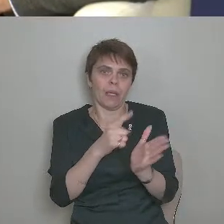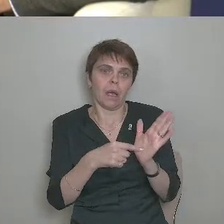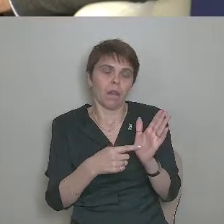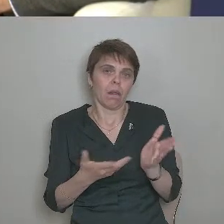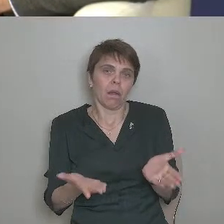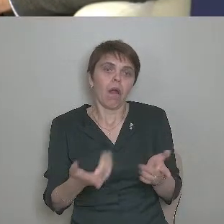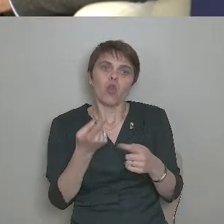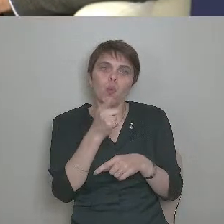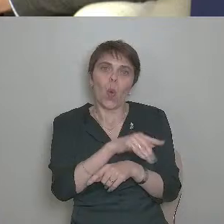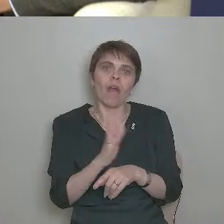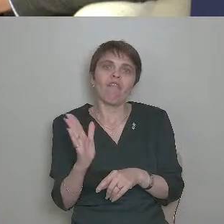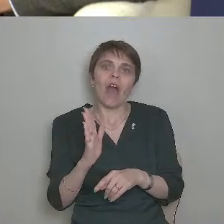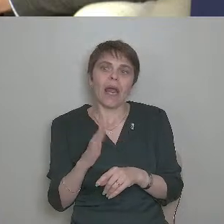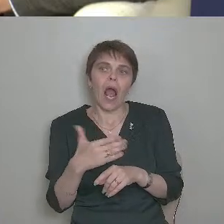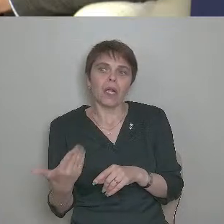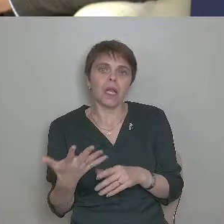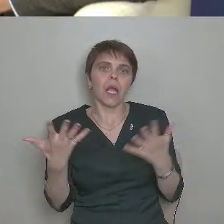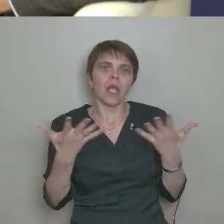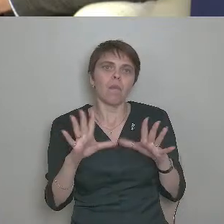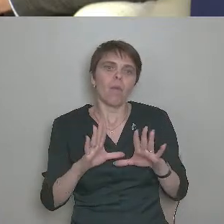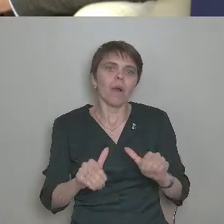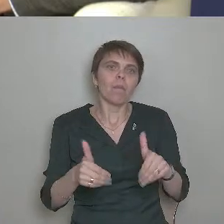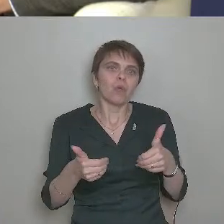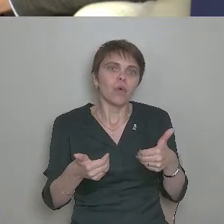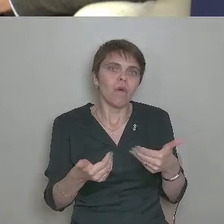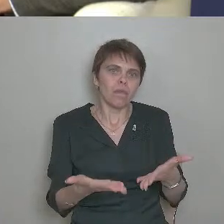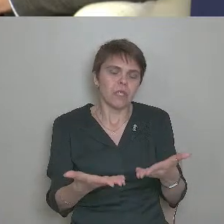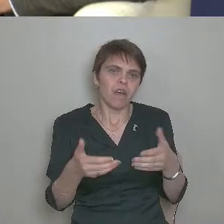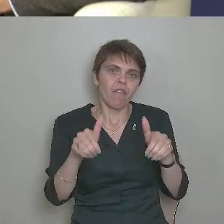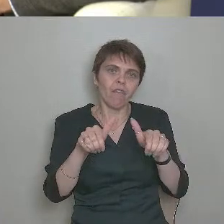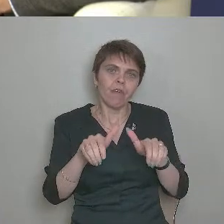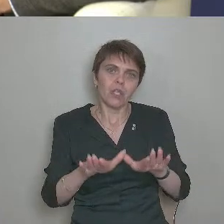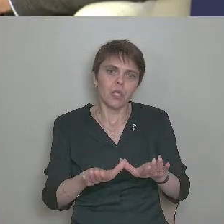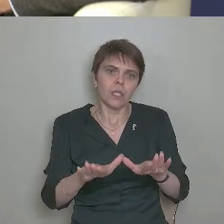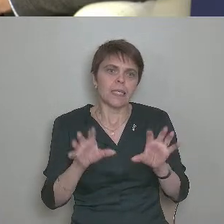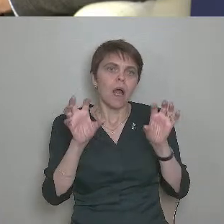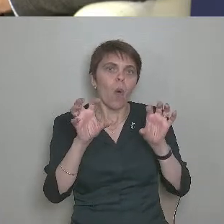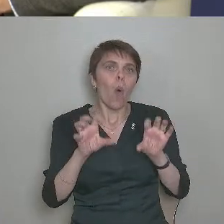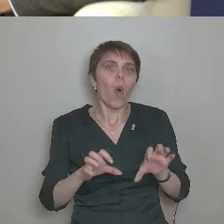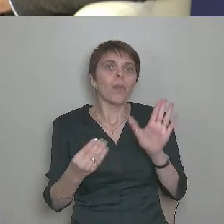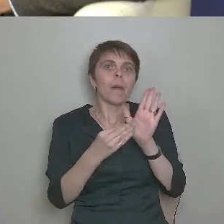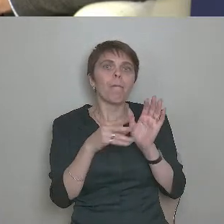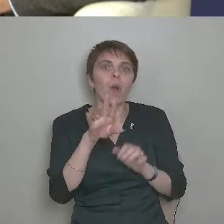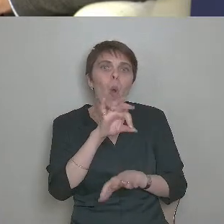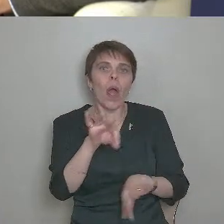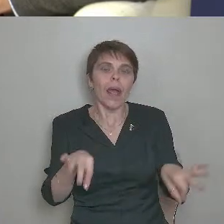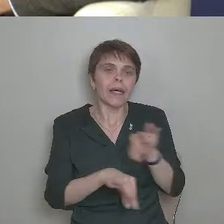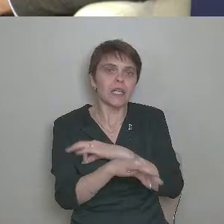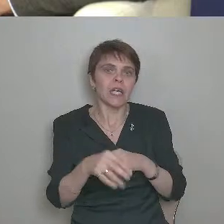supported due to a political issue. The version which could